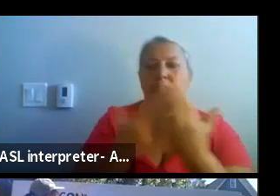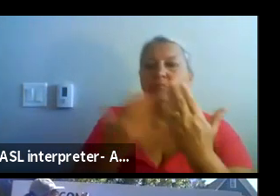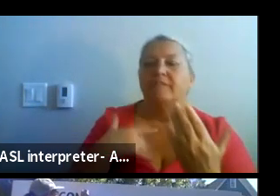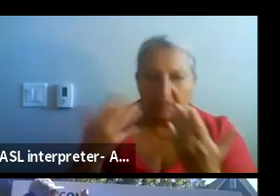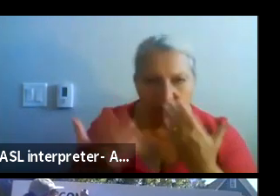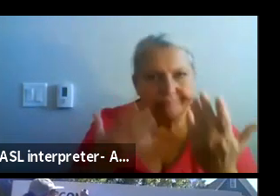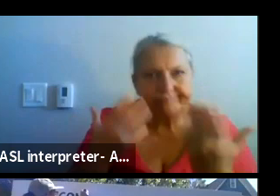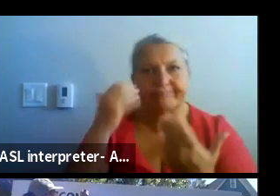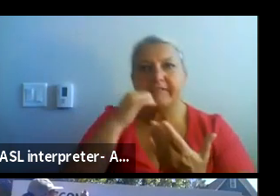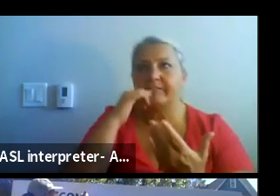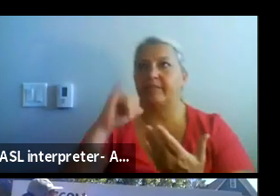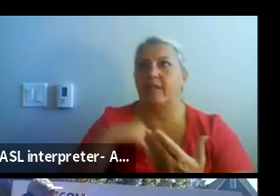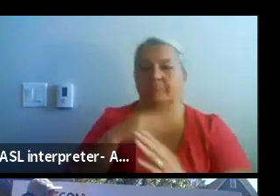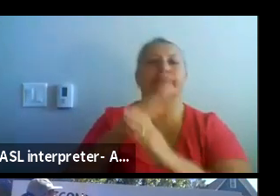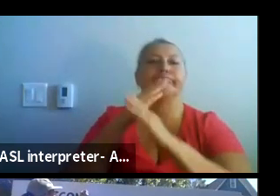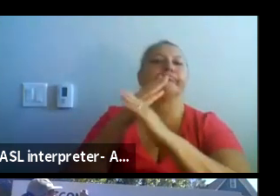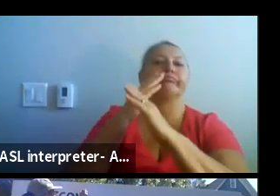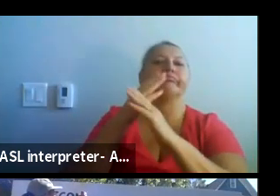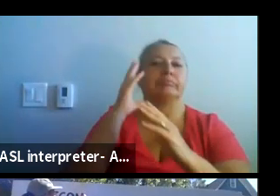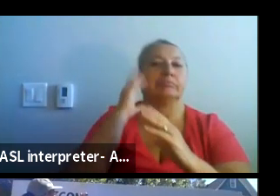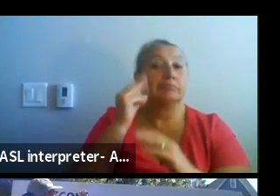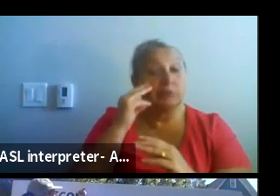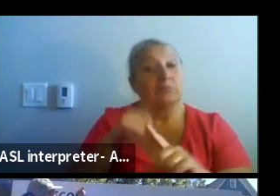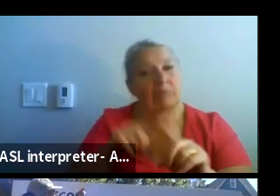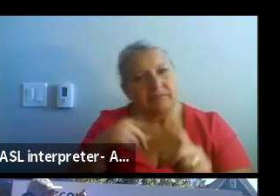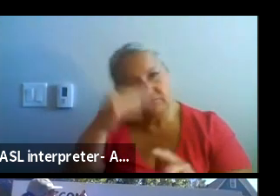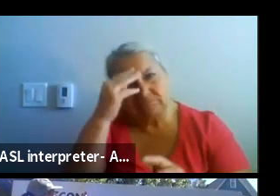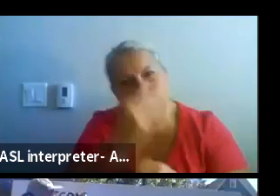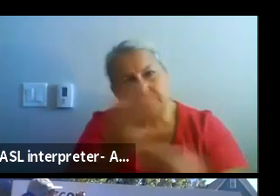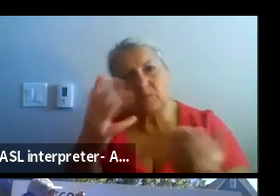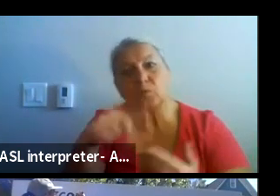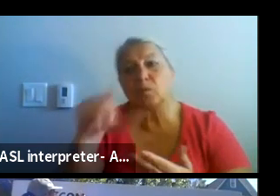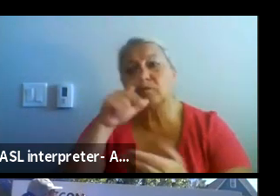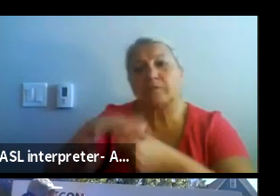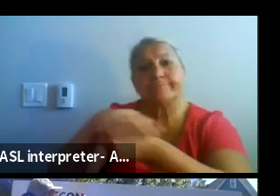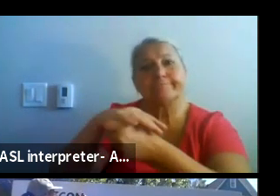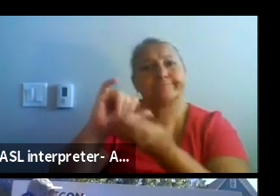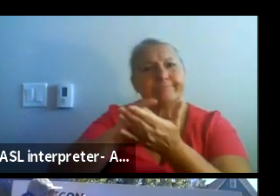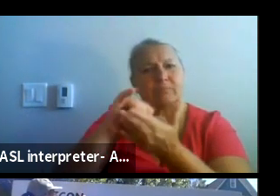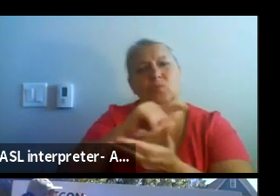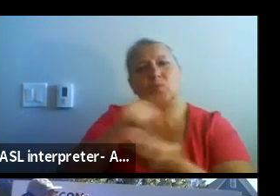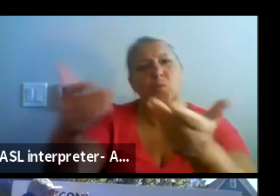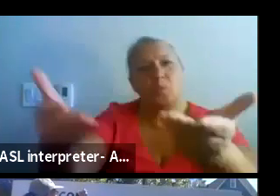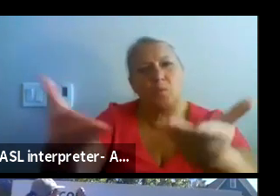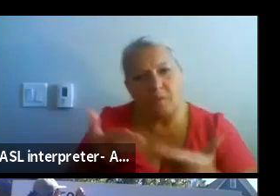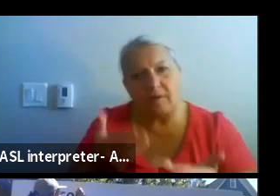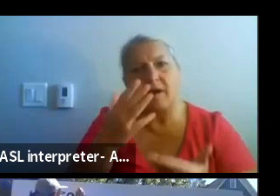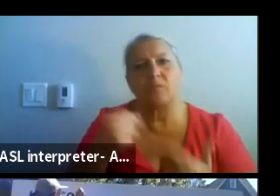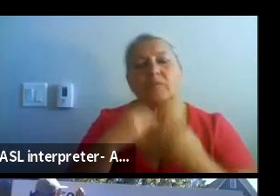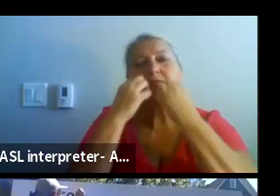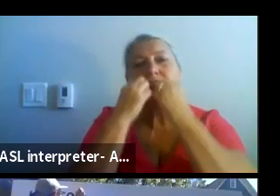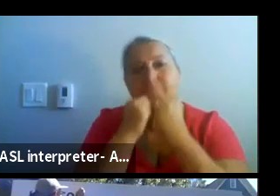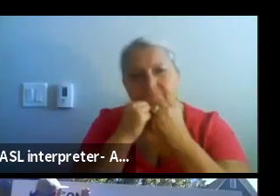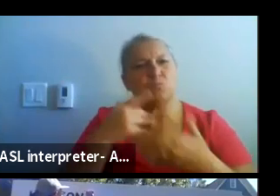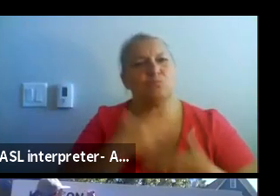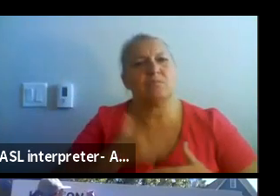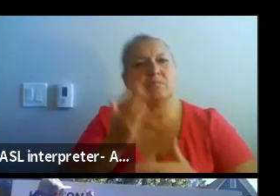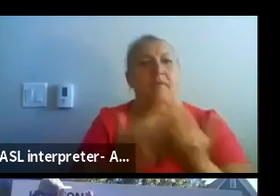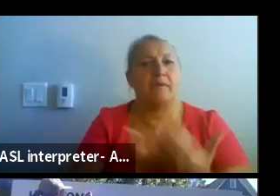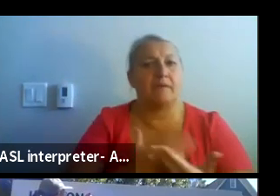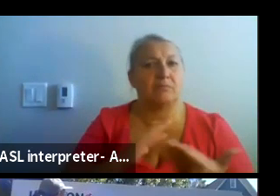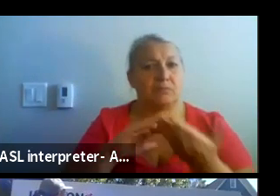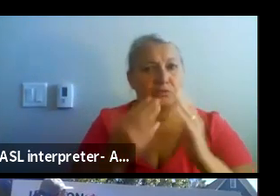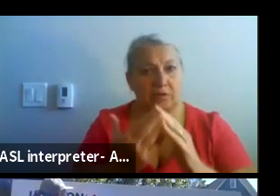and experiences. You are welcome and appreciated and an important part of our community. And a recording of this event